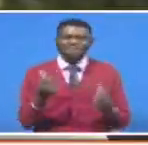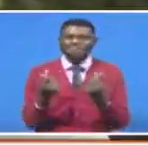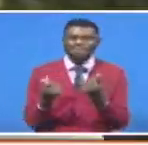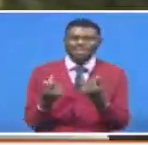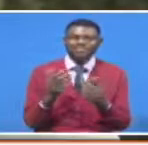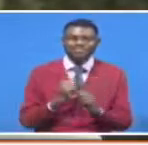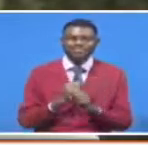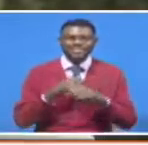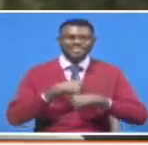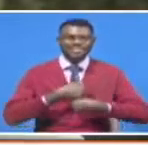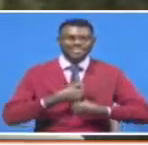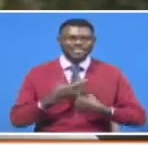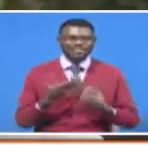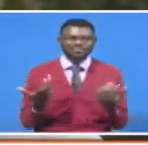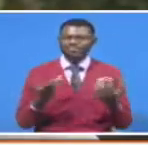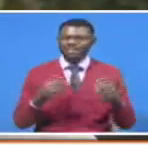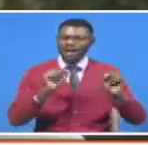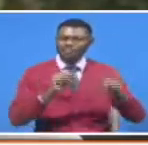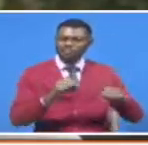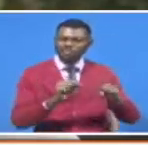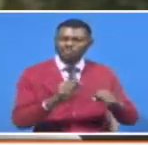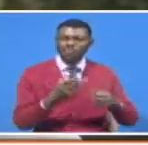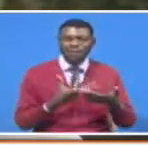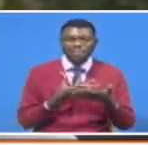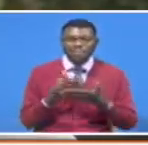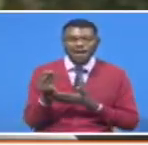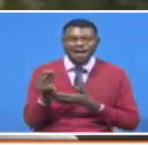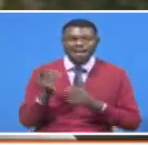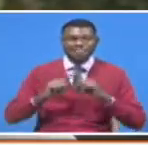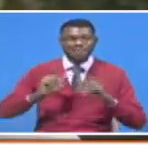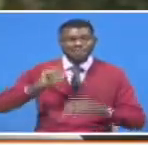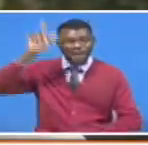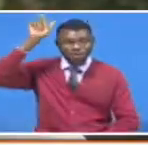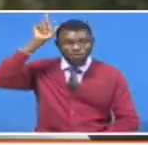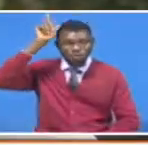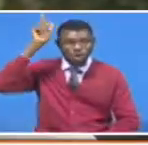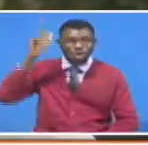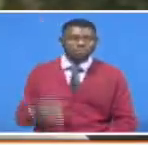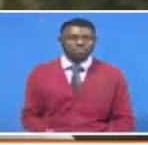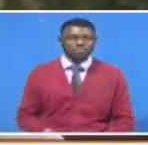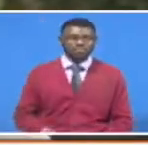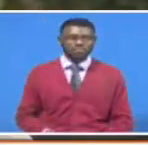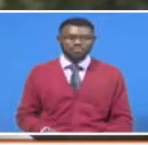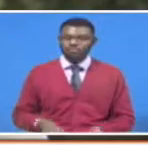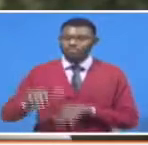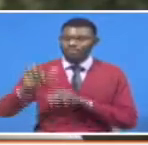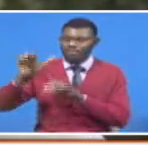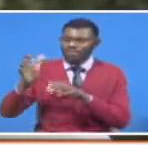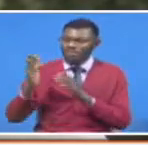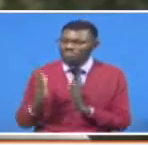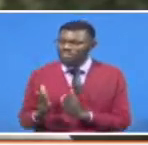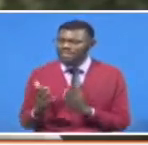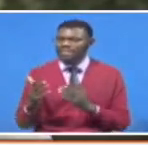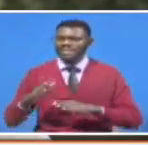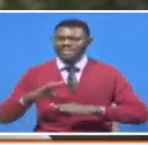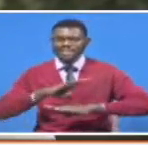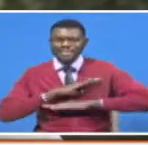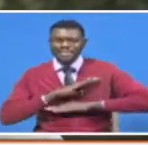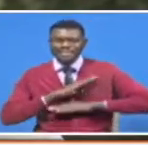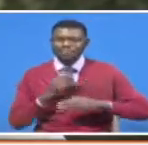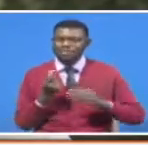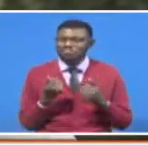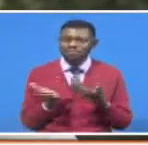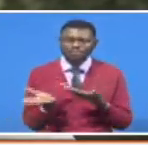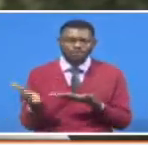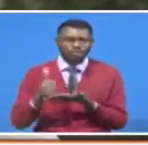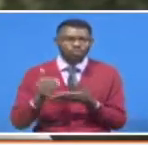generation exists, so they are able to buy. In rural areas, the farmers are not able to generate enough income